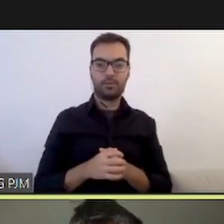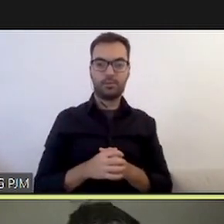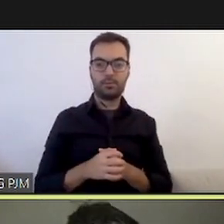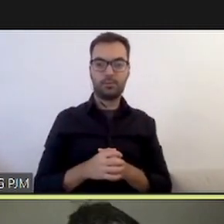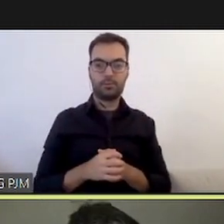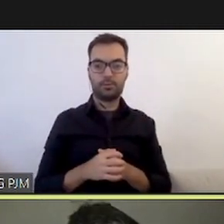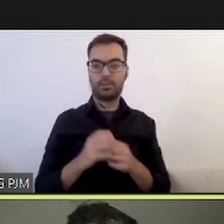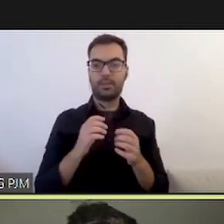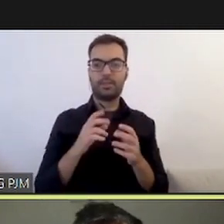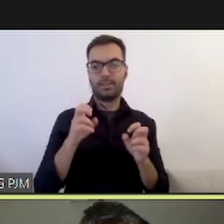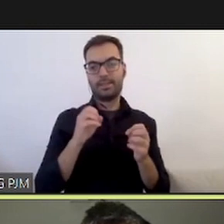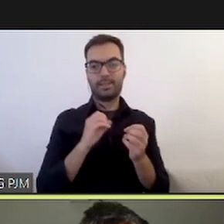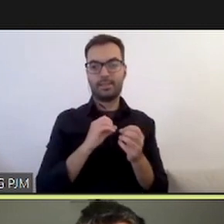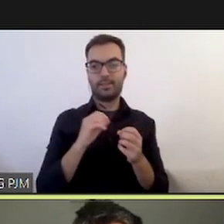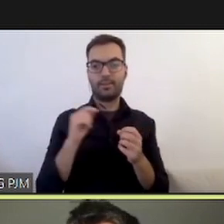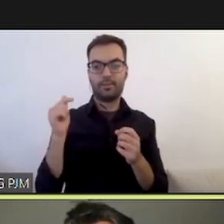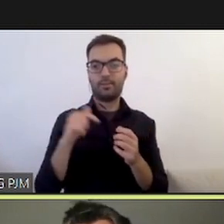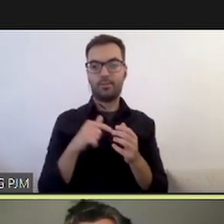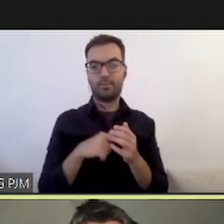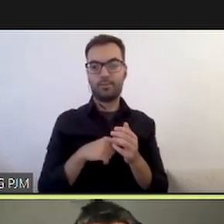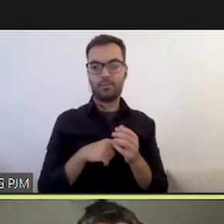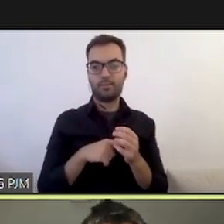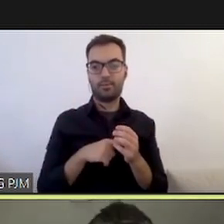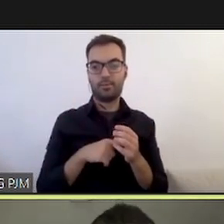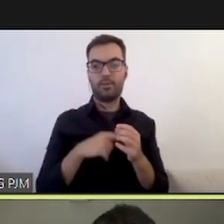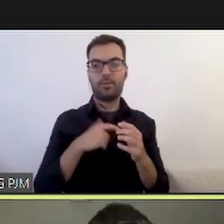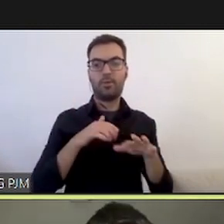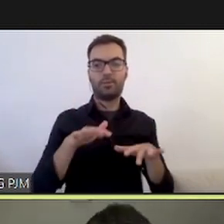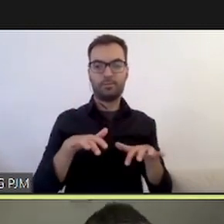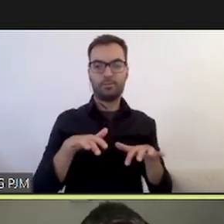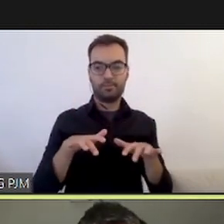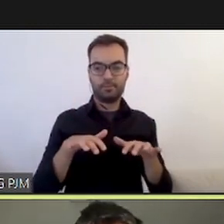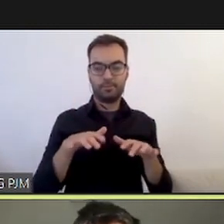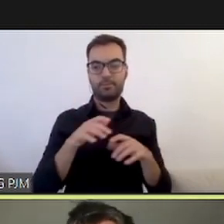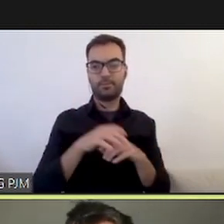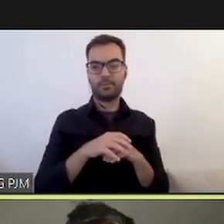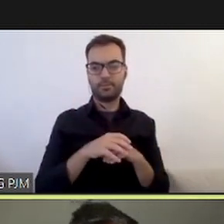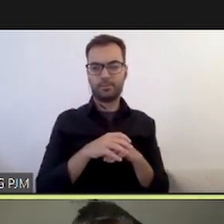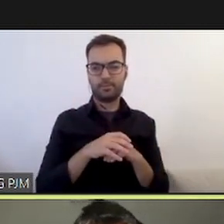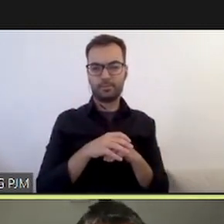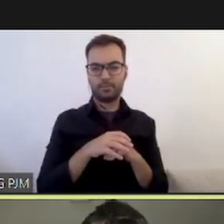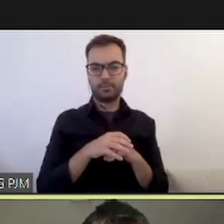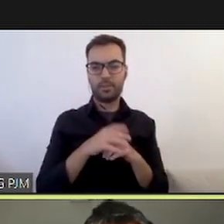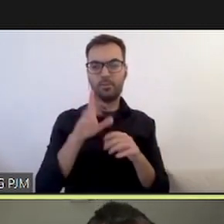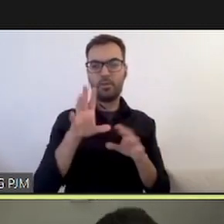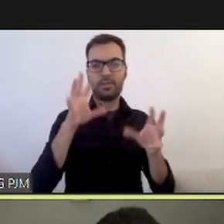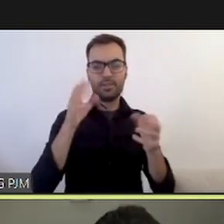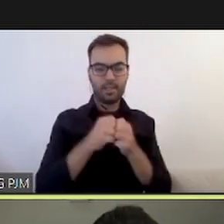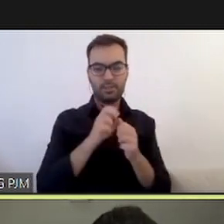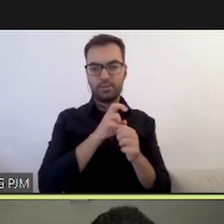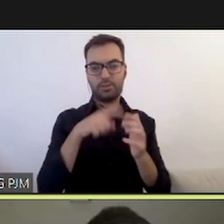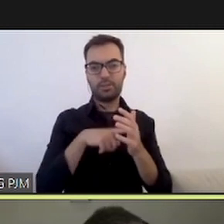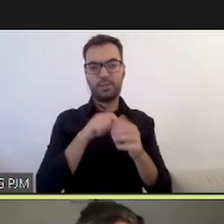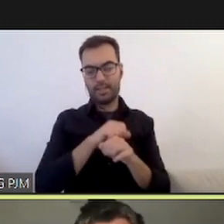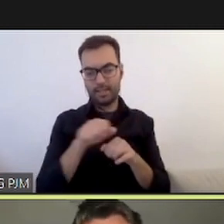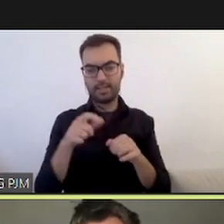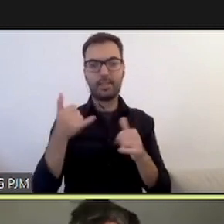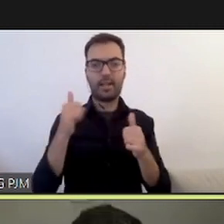for free. So you need to look, of course, you can write the automation test script which discover if there will be a target